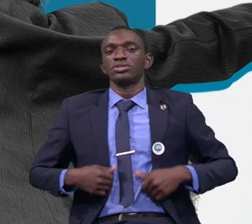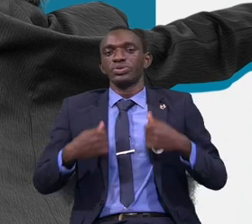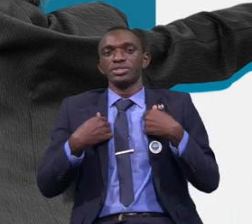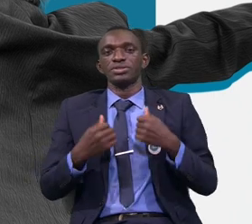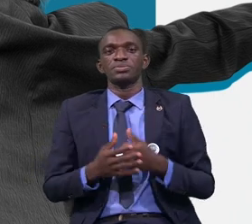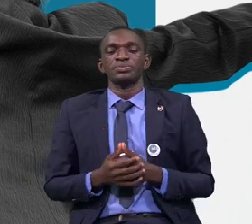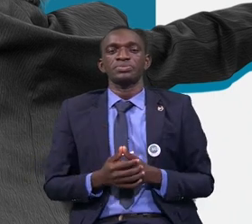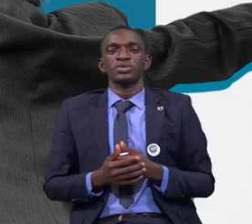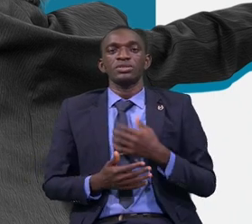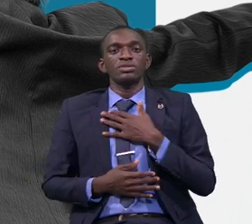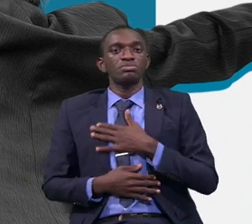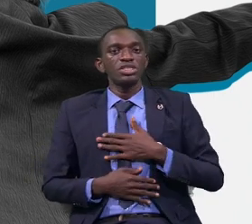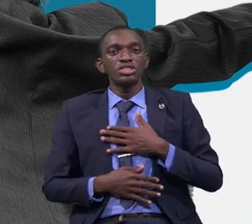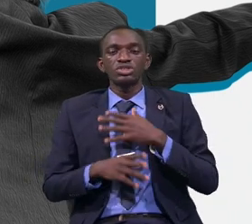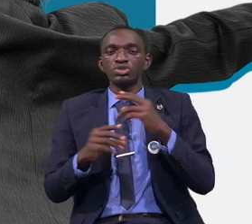Please,